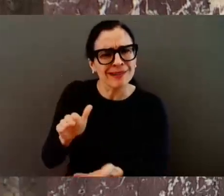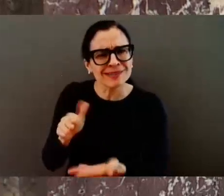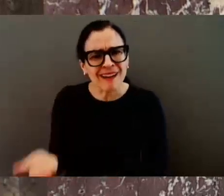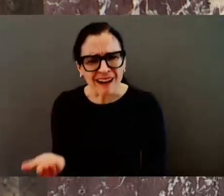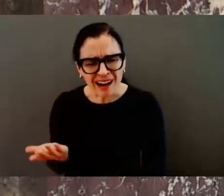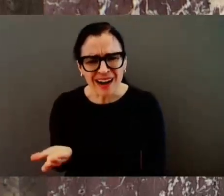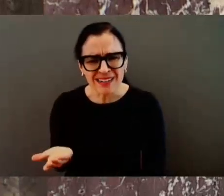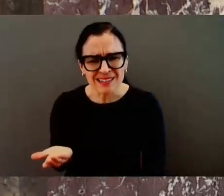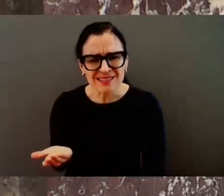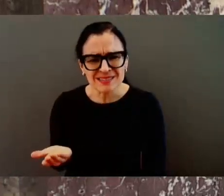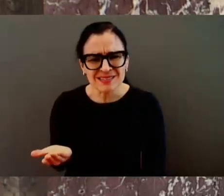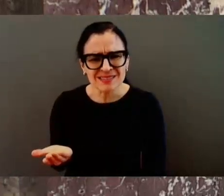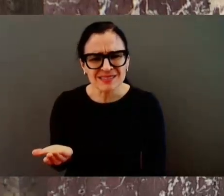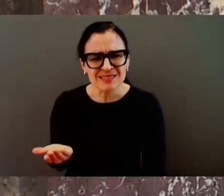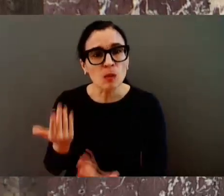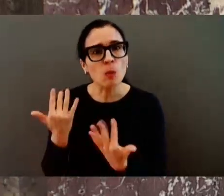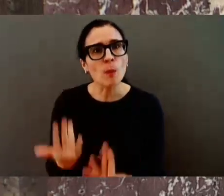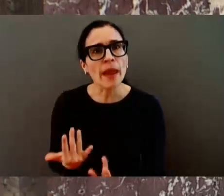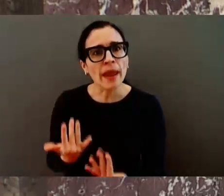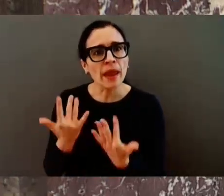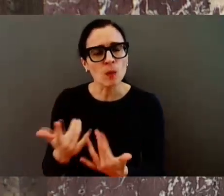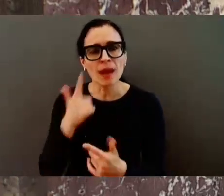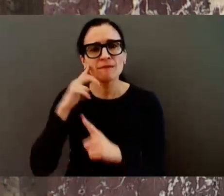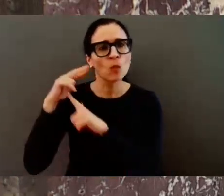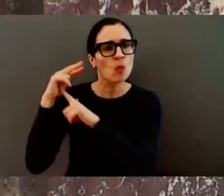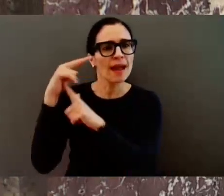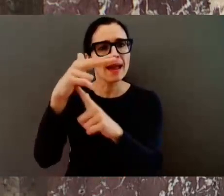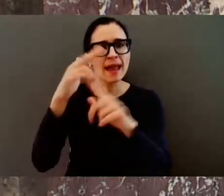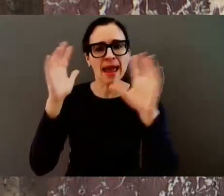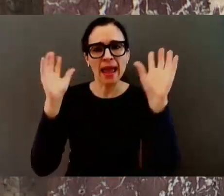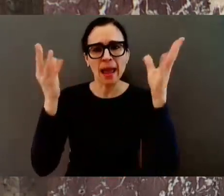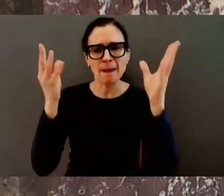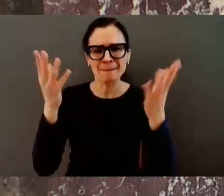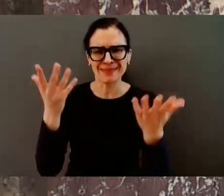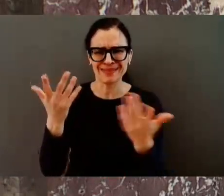exact same region for medical care.